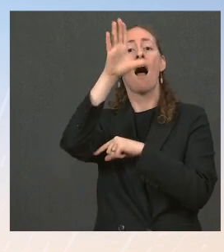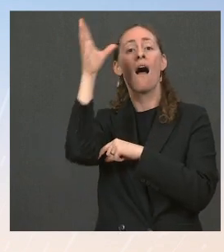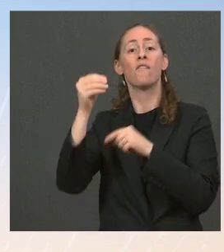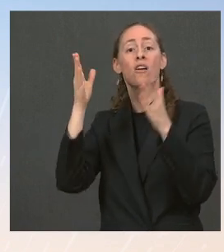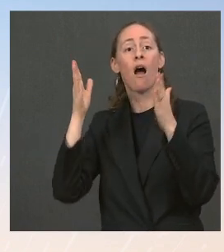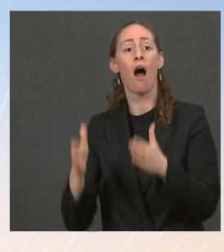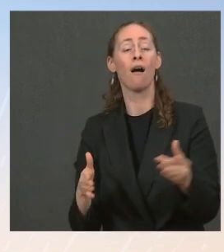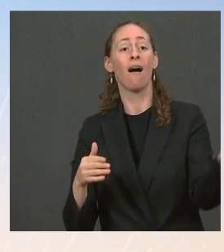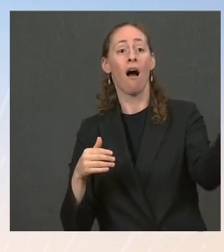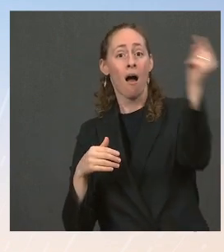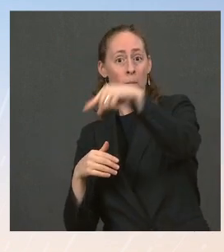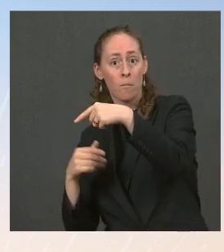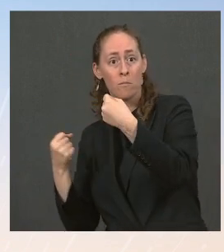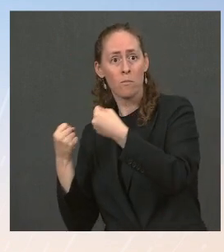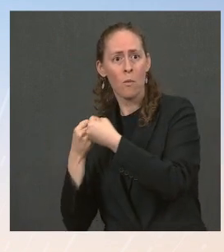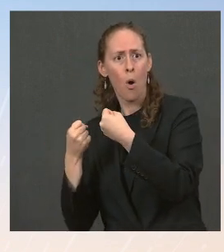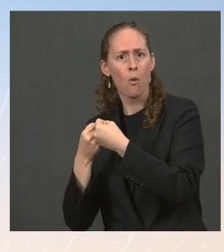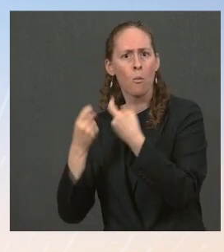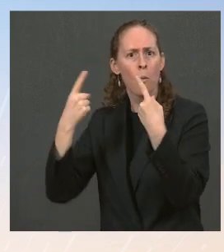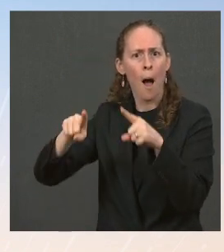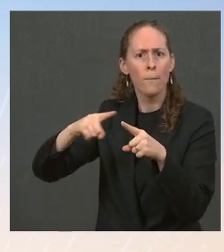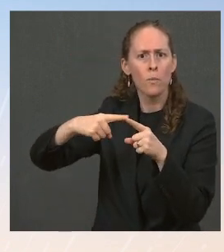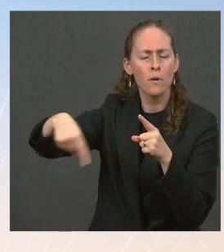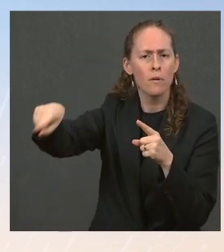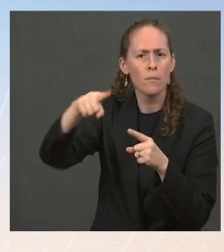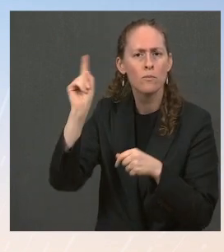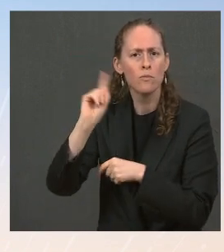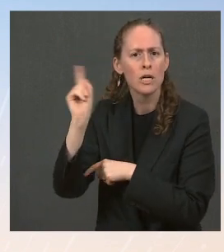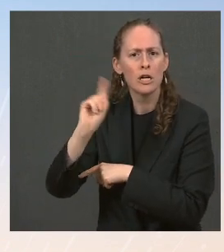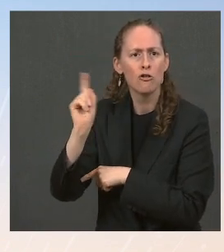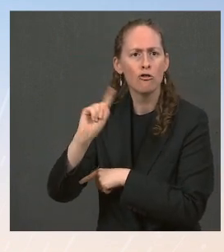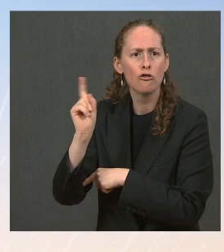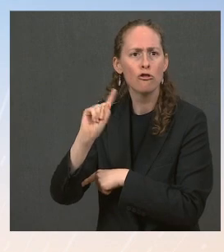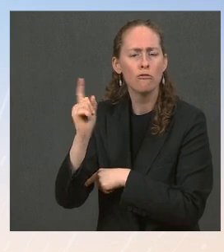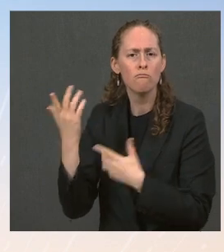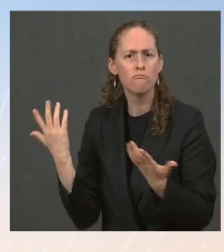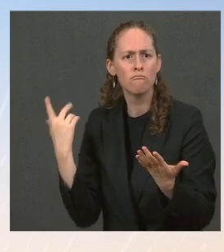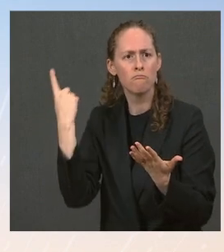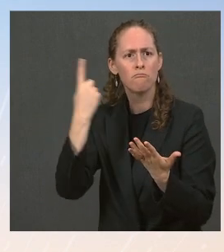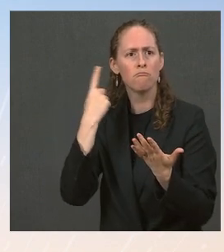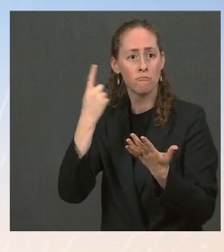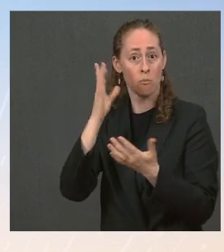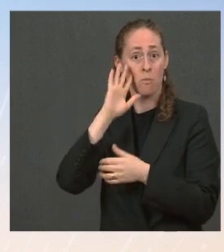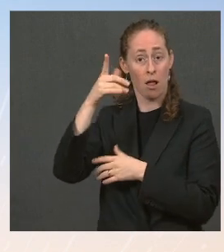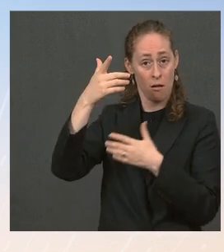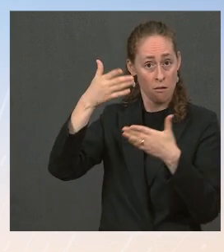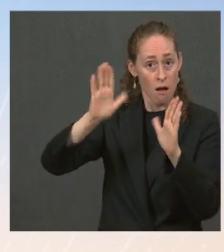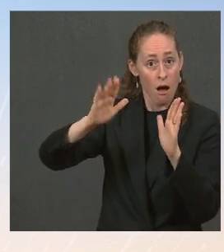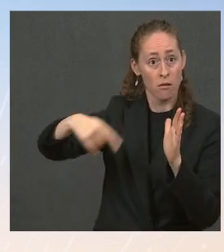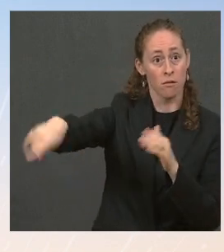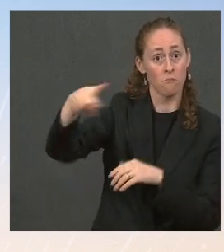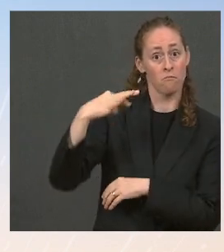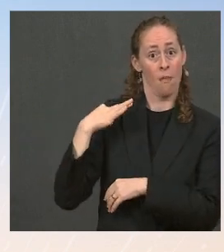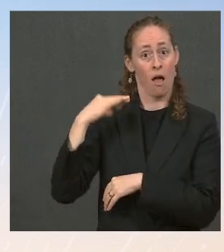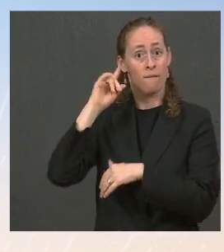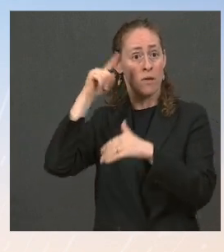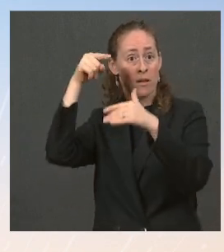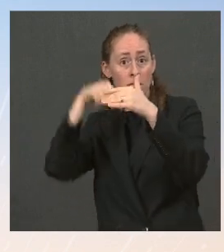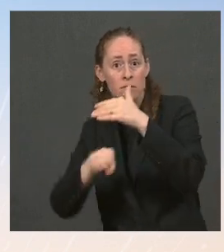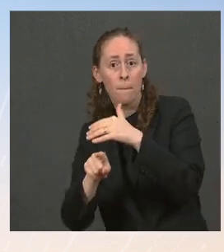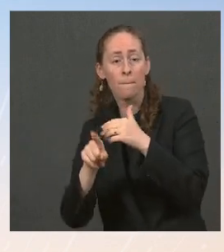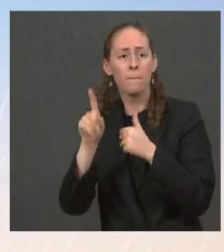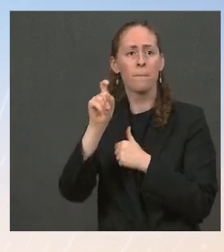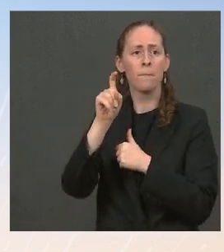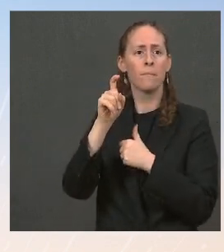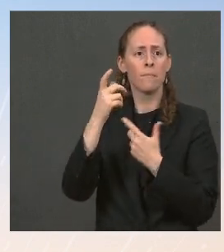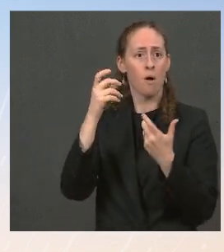well. What happens with them as they are looking for asylum? Do you lump them into the same category with the Haitians that are at the border, be